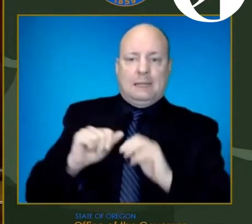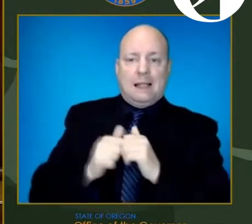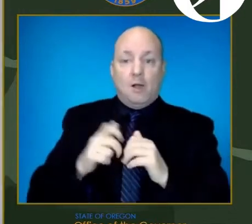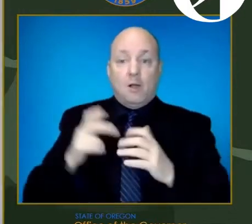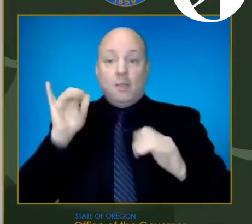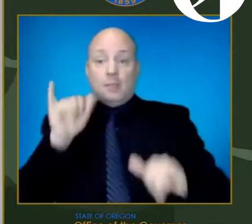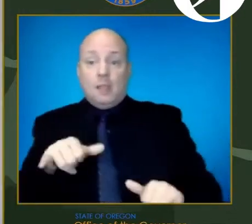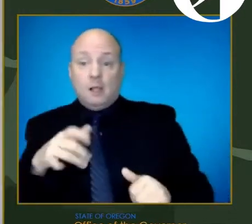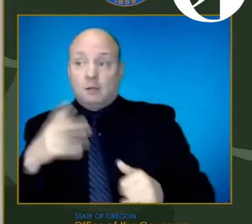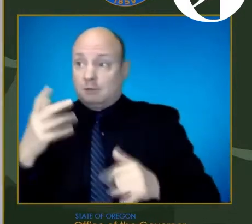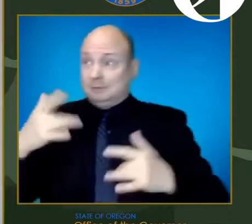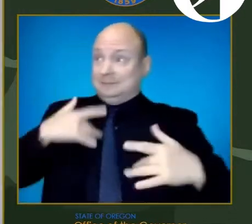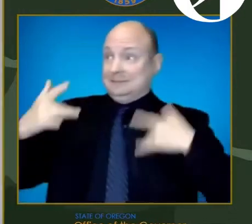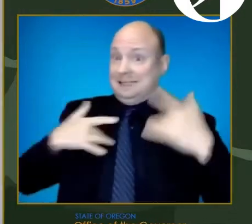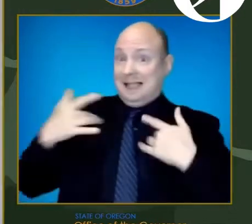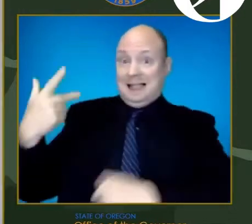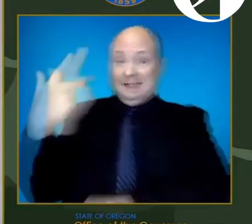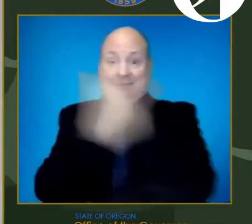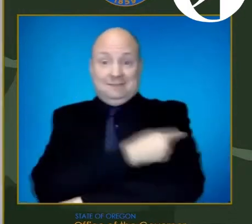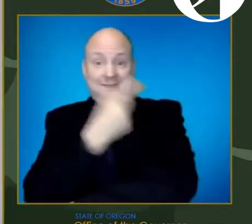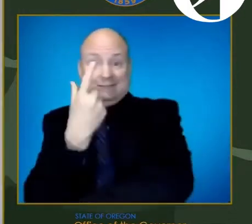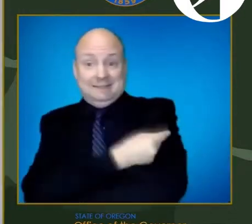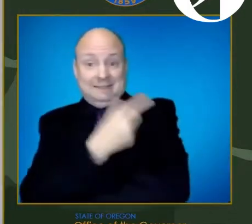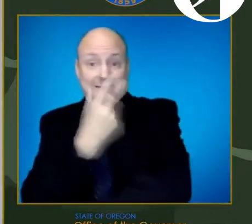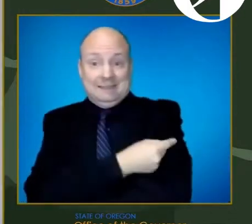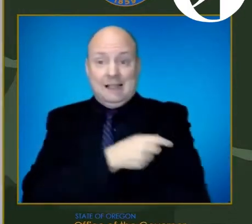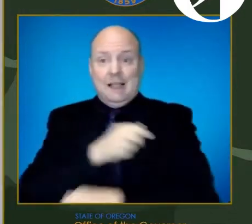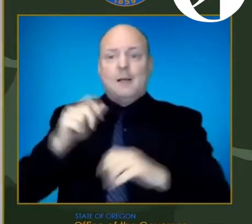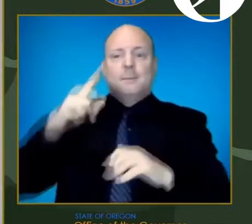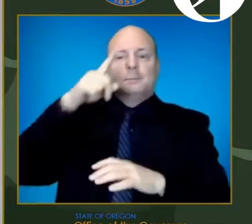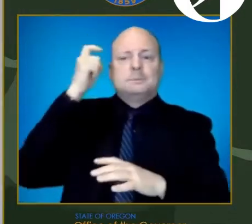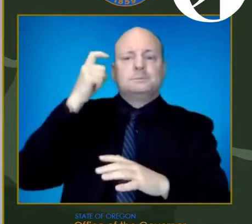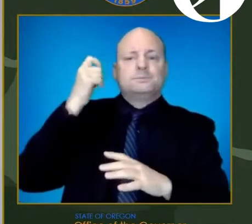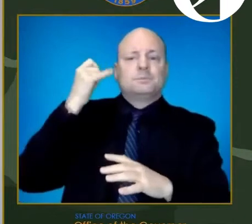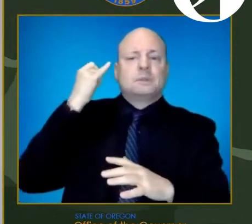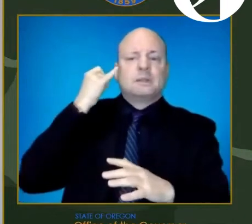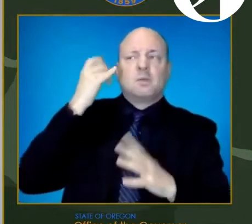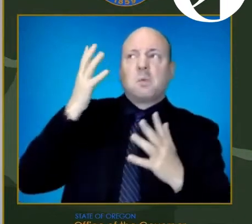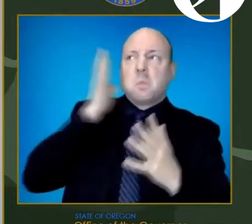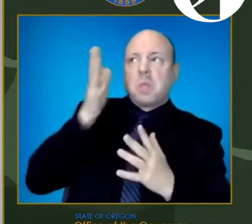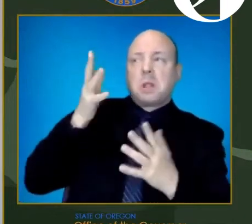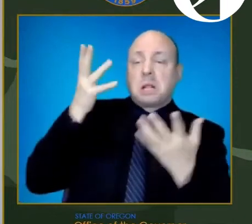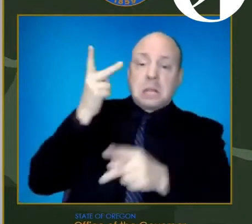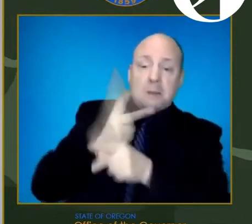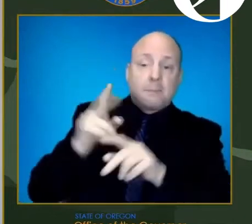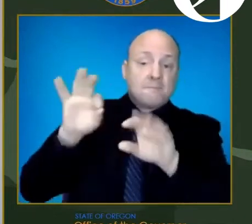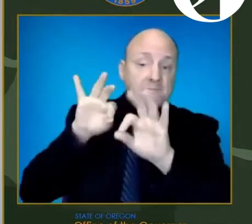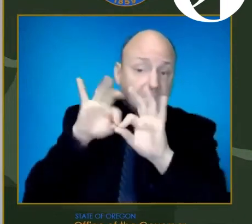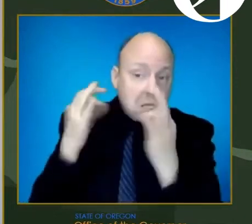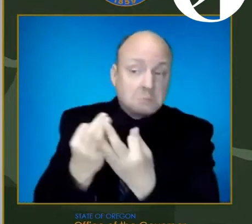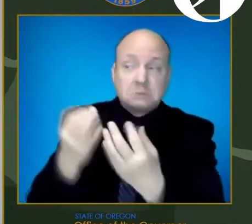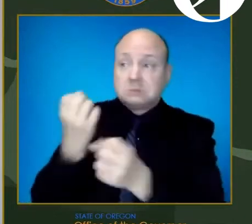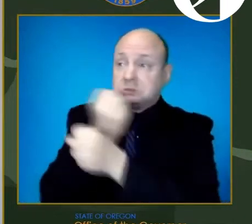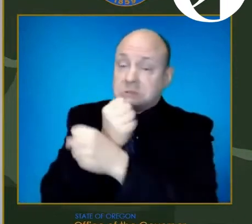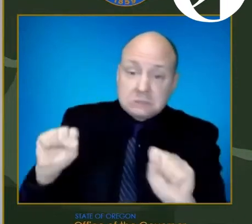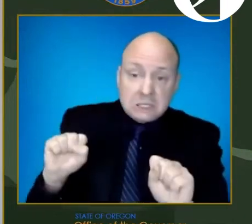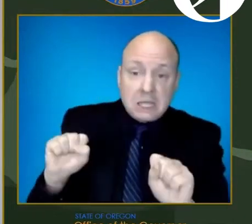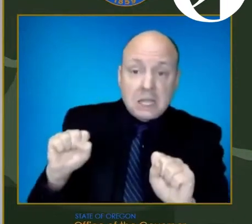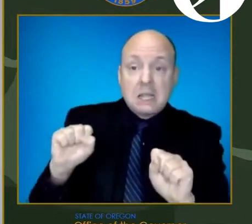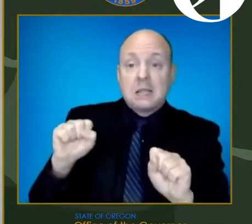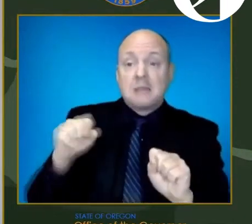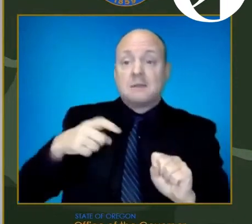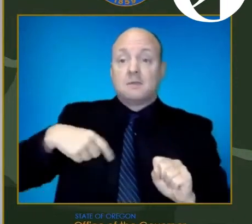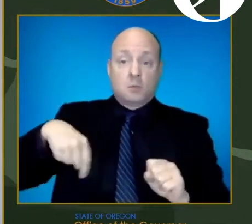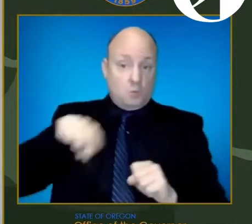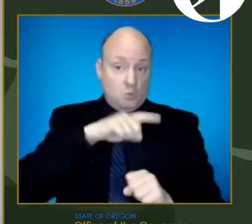vaccine is going to be, something that keeps their family safe and keeps the public safe. But we do have a lot of families that have a decent amount of